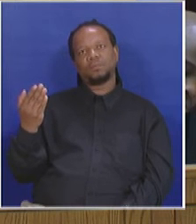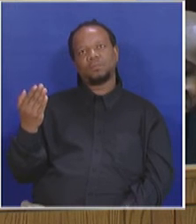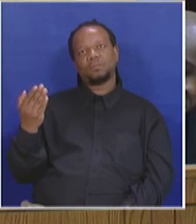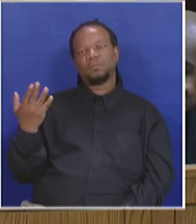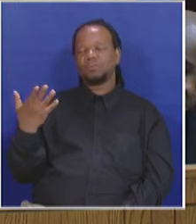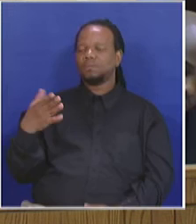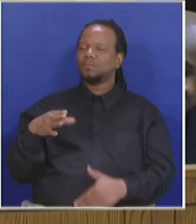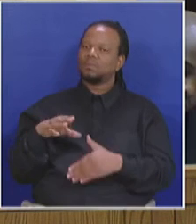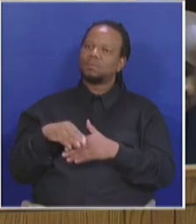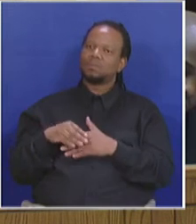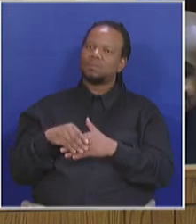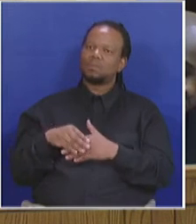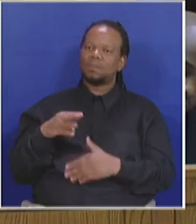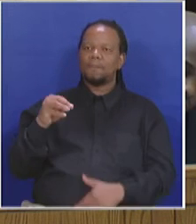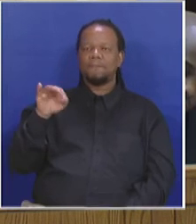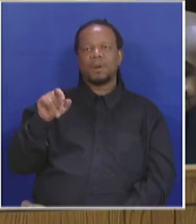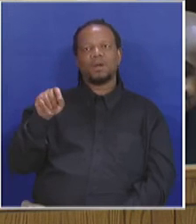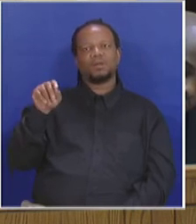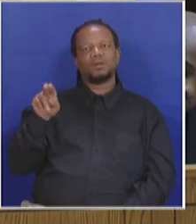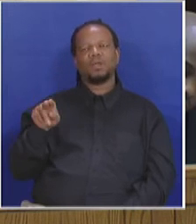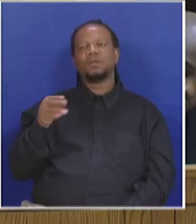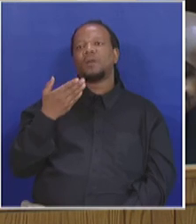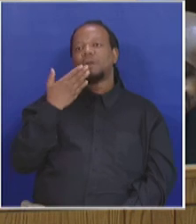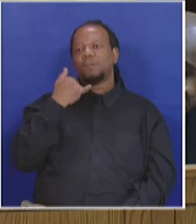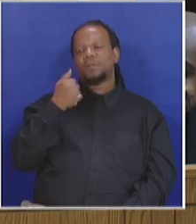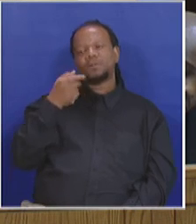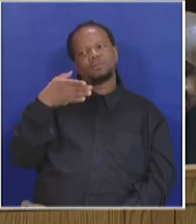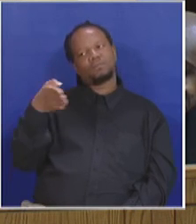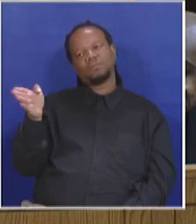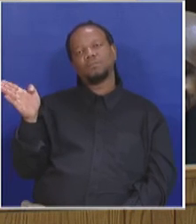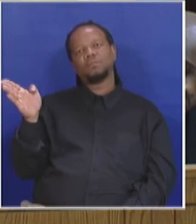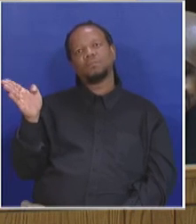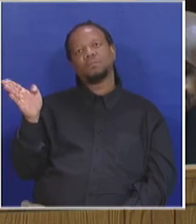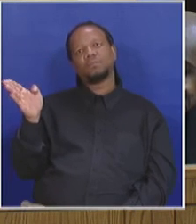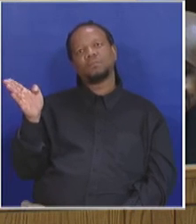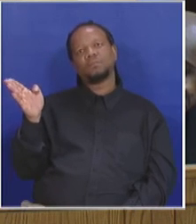Honorable Mateis, you are ordered to leave this chamber.